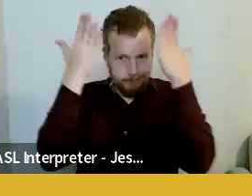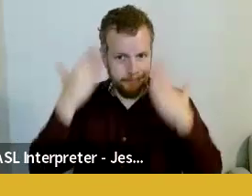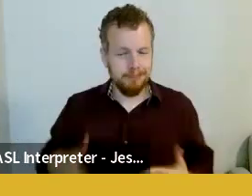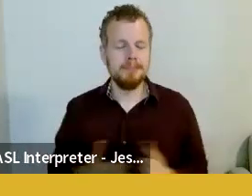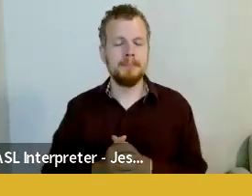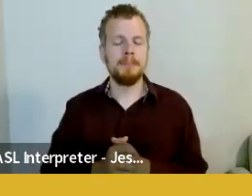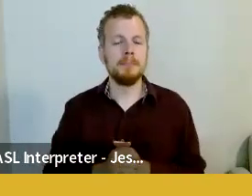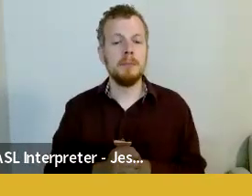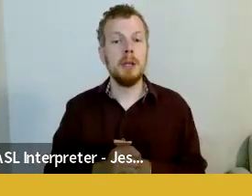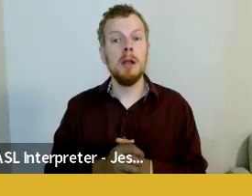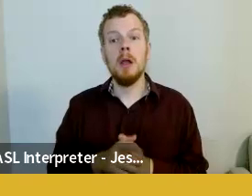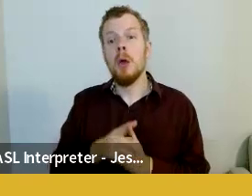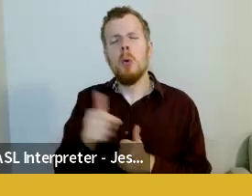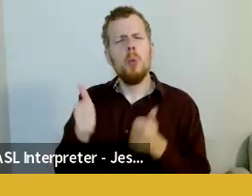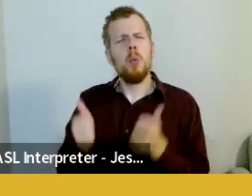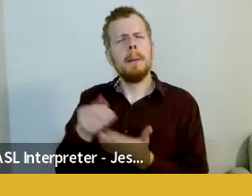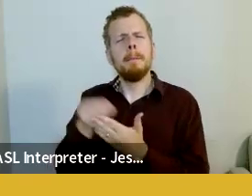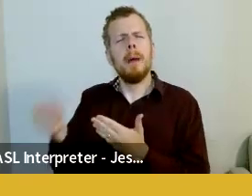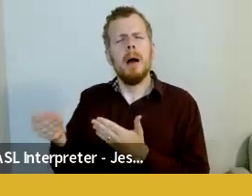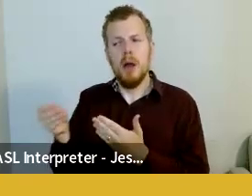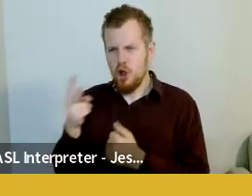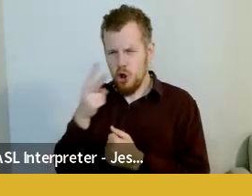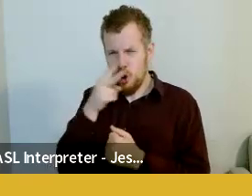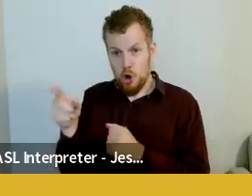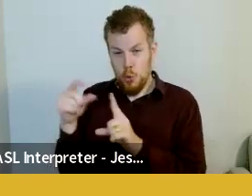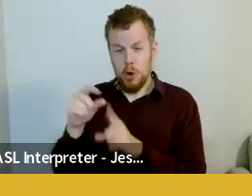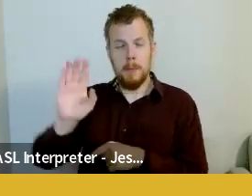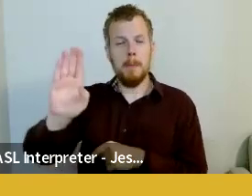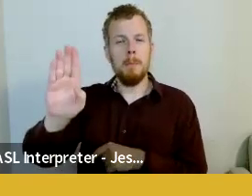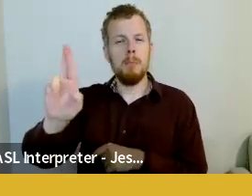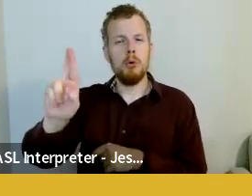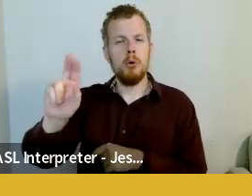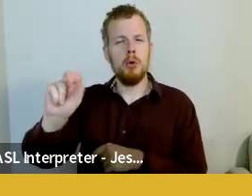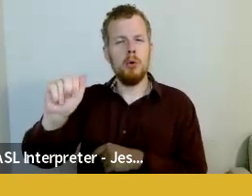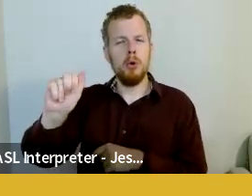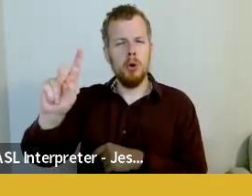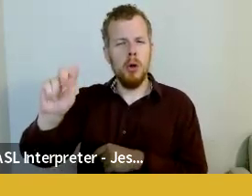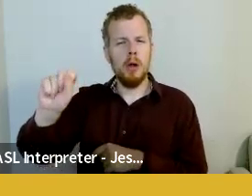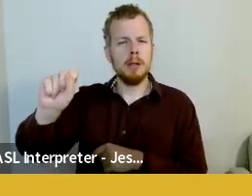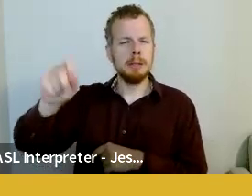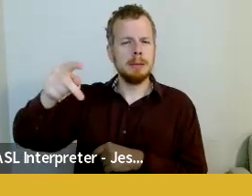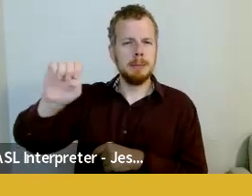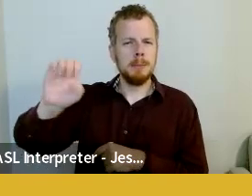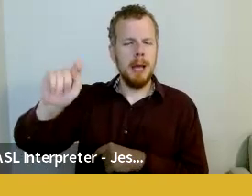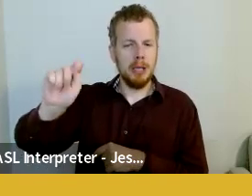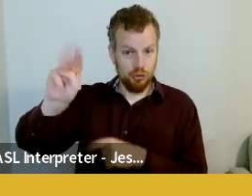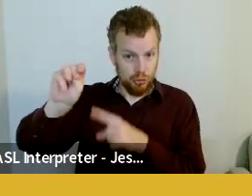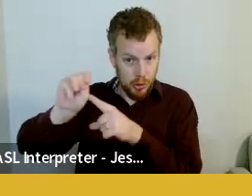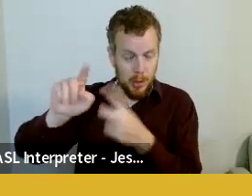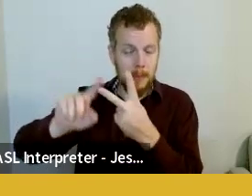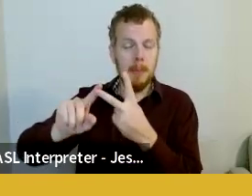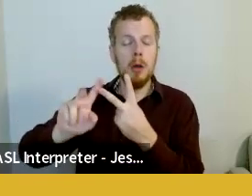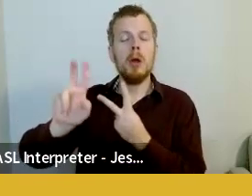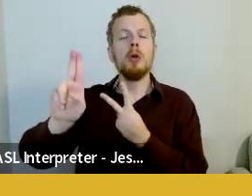for sunscreen that's labeled broad spectrum or UVA, UVB protection. These